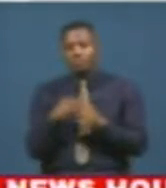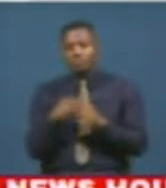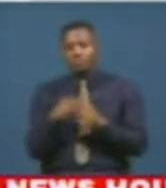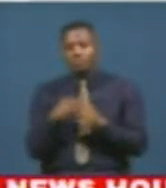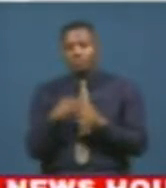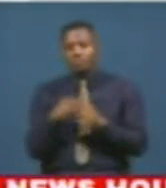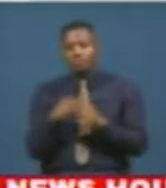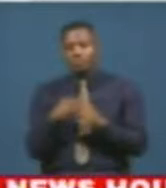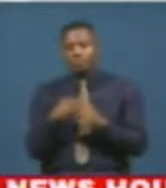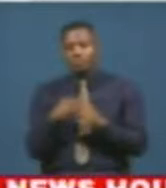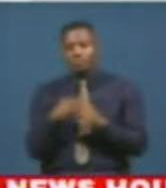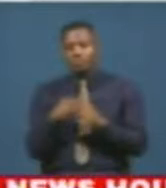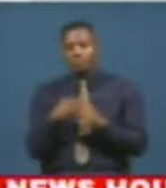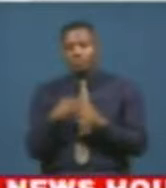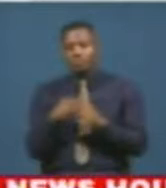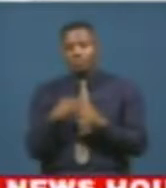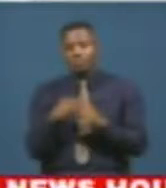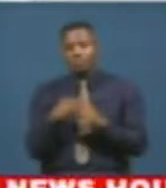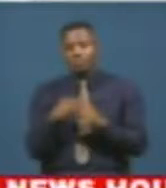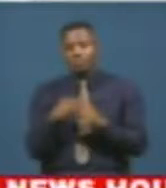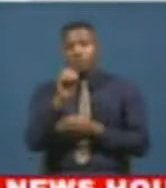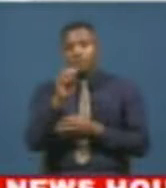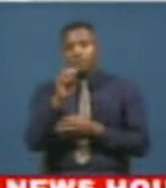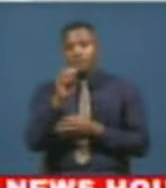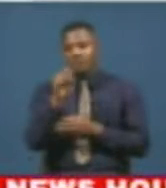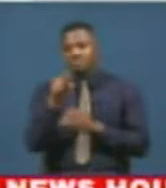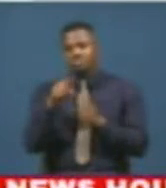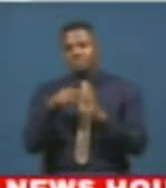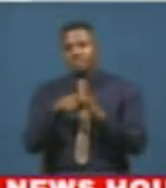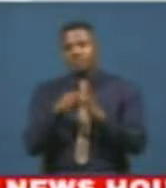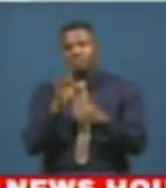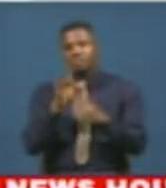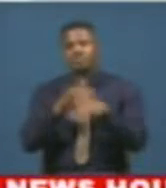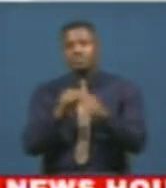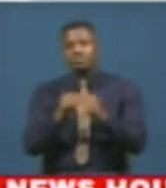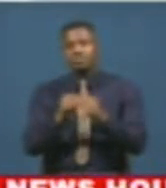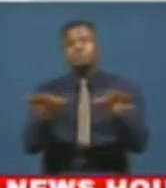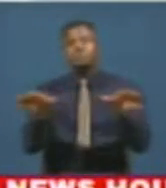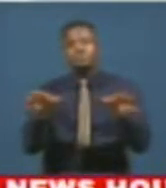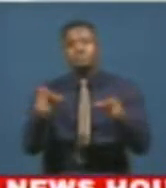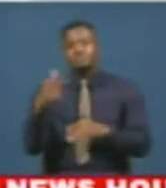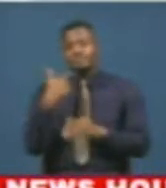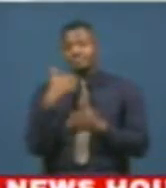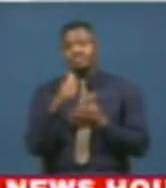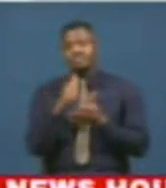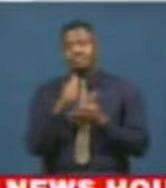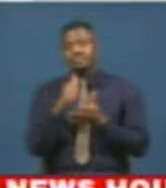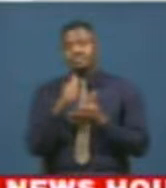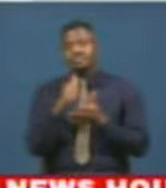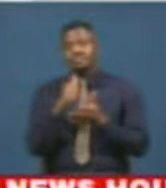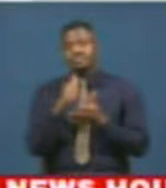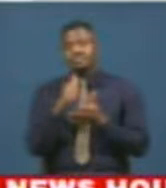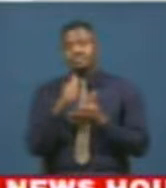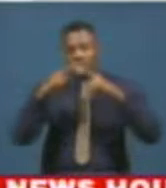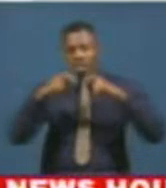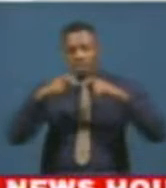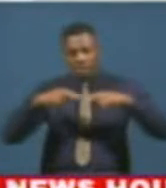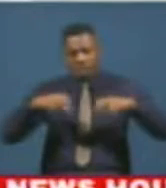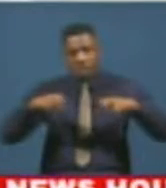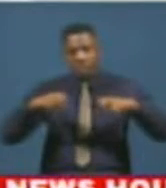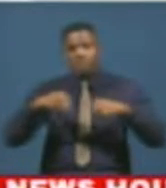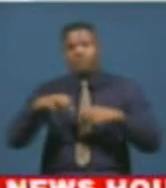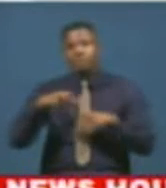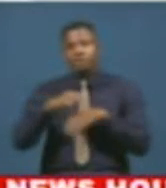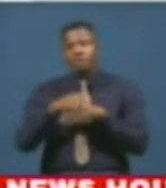to ensure zero microbial contamination in their products. Professor Duncan says a lot of research work is ongoing on